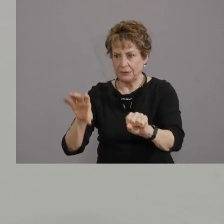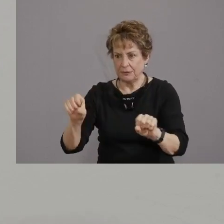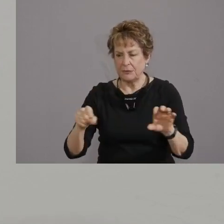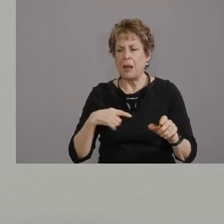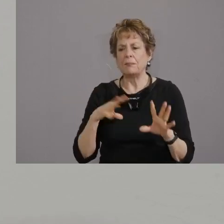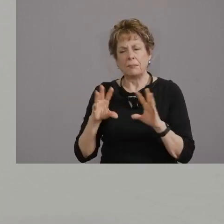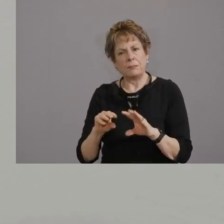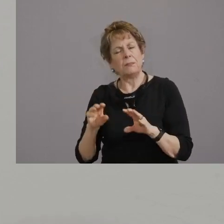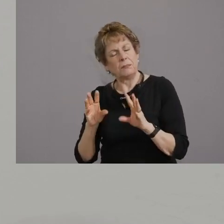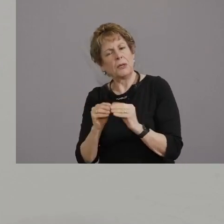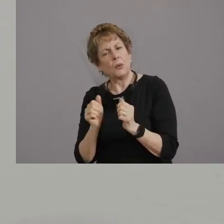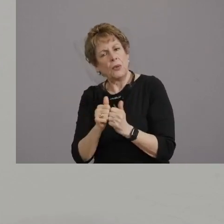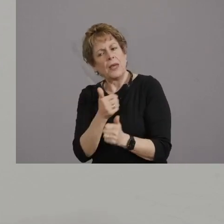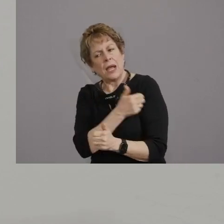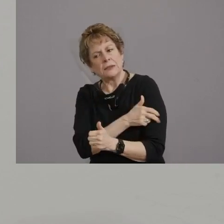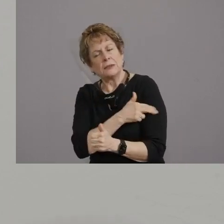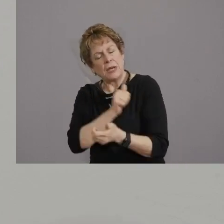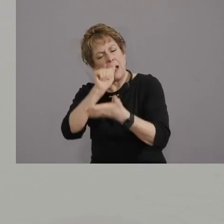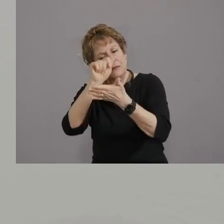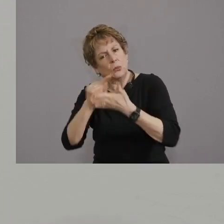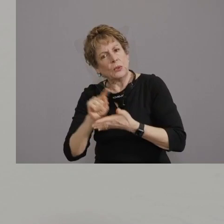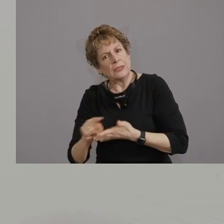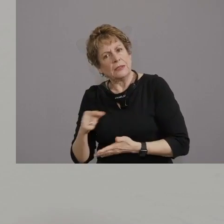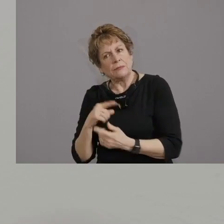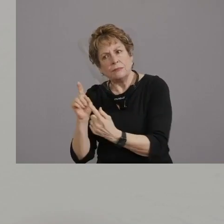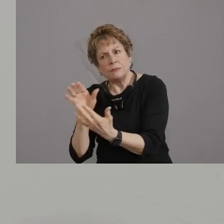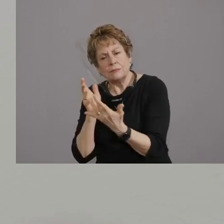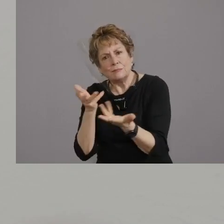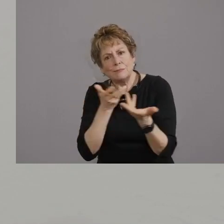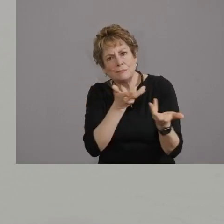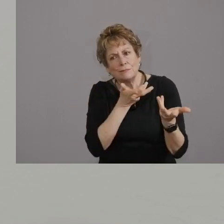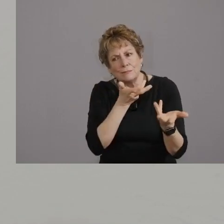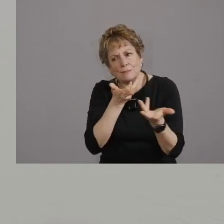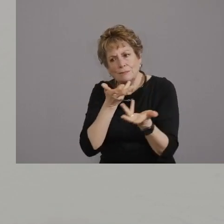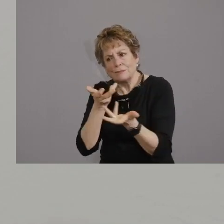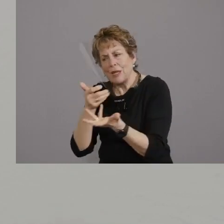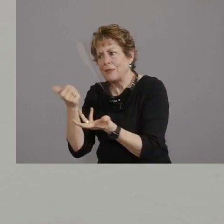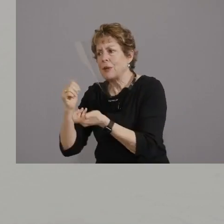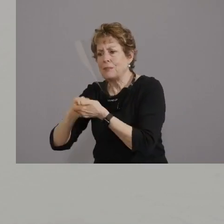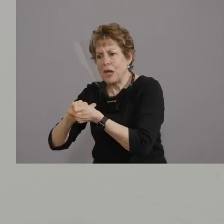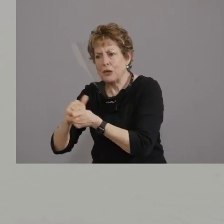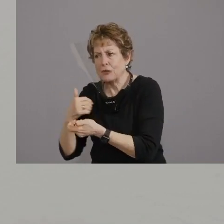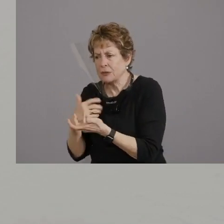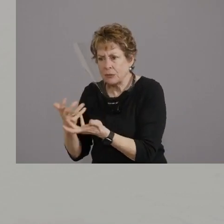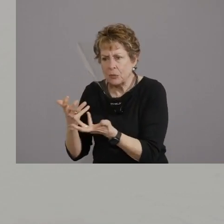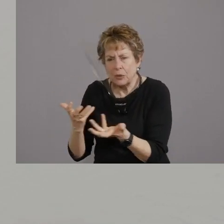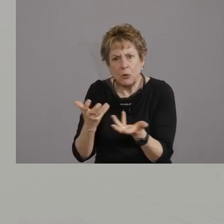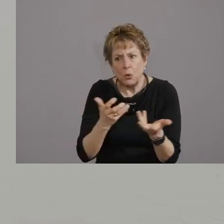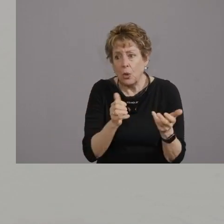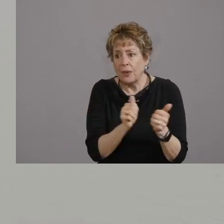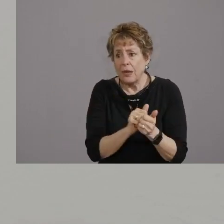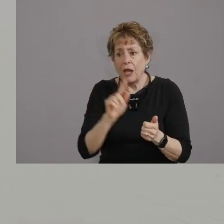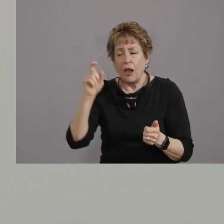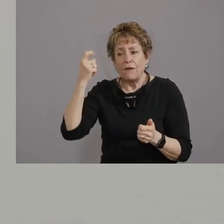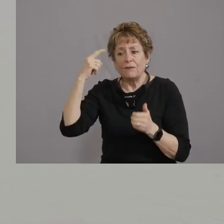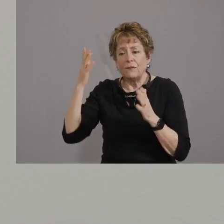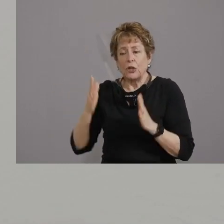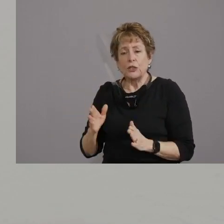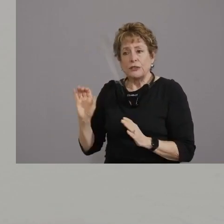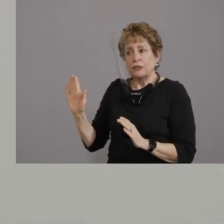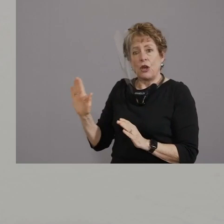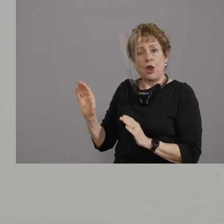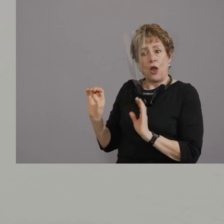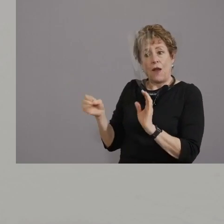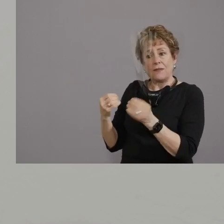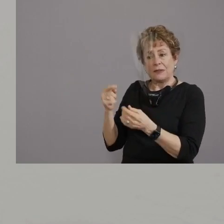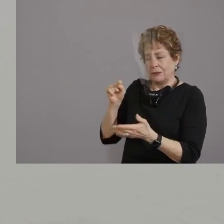I meet with their intergovernmental relations people every other week. We are working with the governor's office to develop and